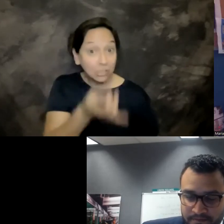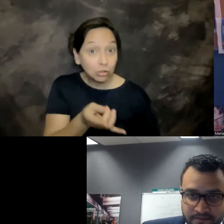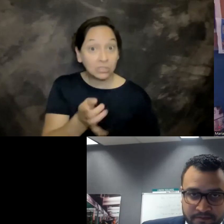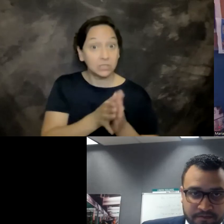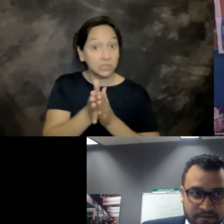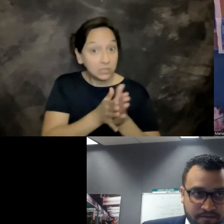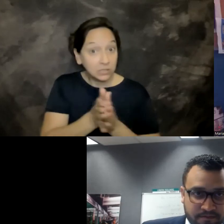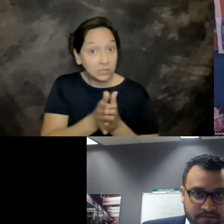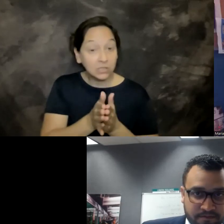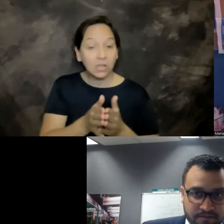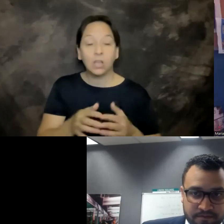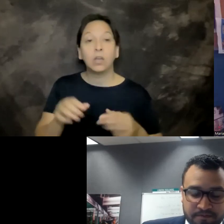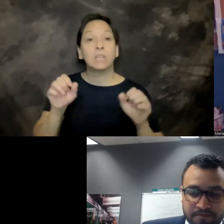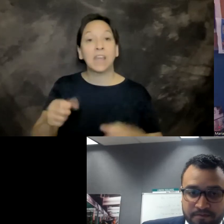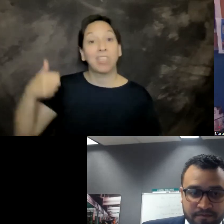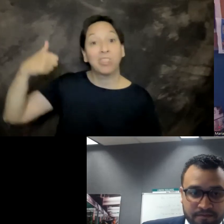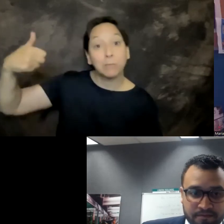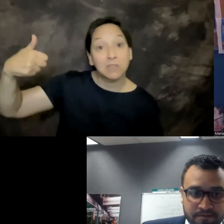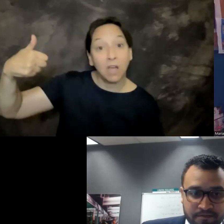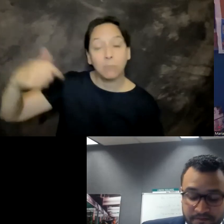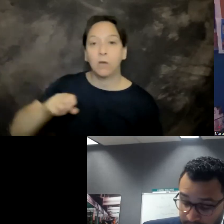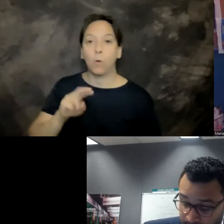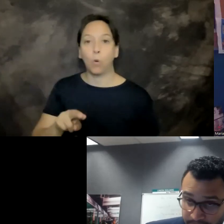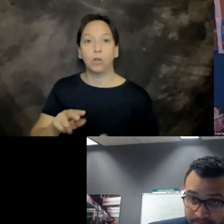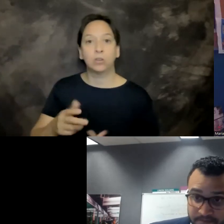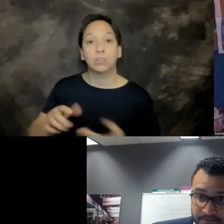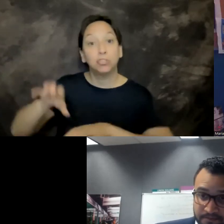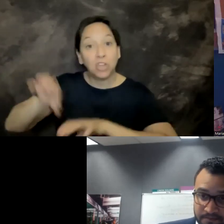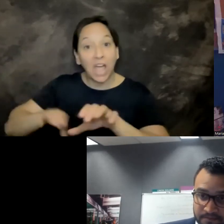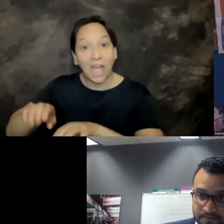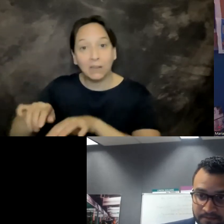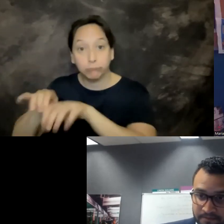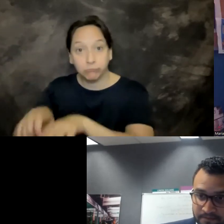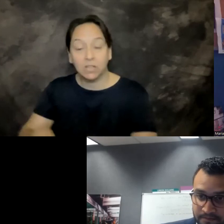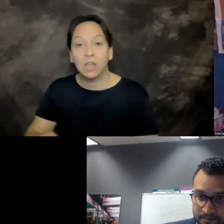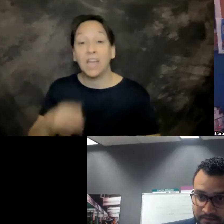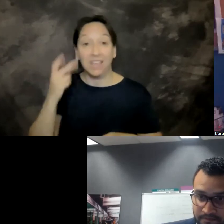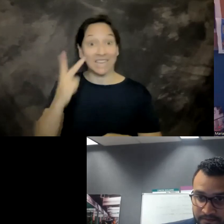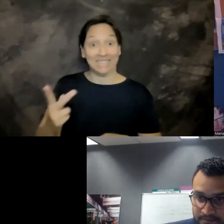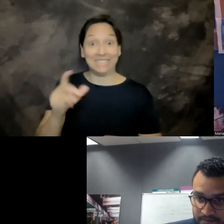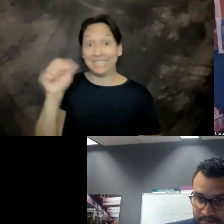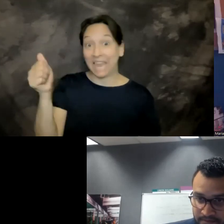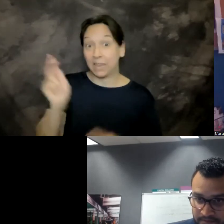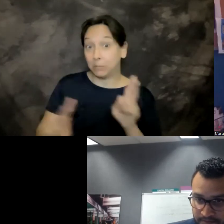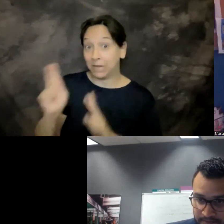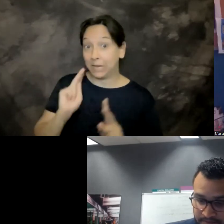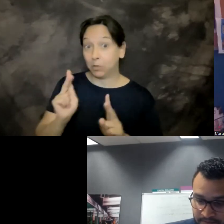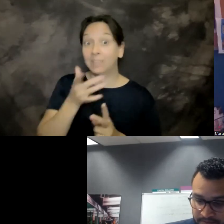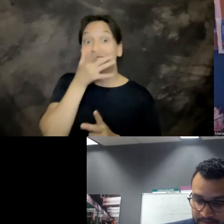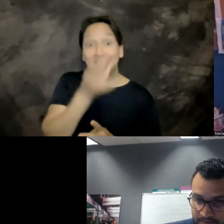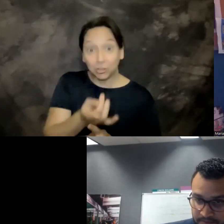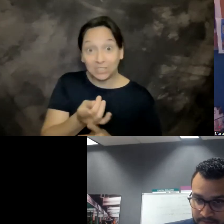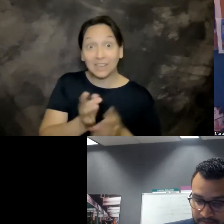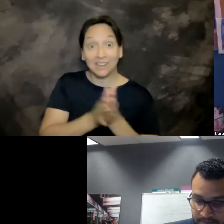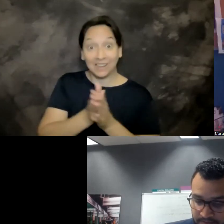thumbs up or just put it in the chat. If I see like 10 people showing interest, we'll make sure to coordinate a second one 2 to 3 weeks from